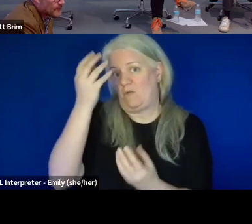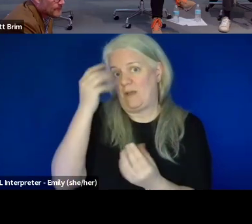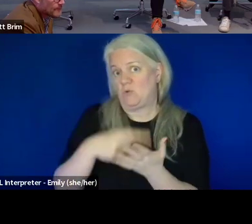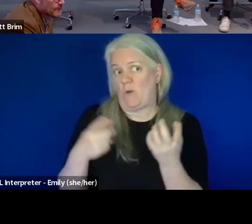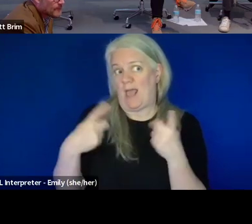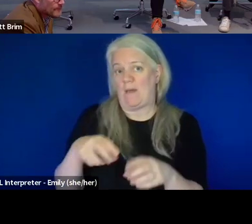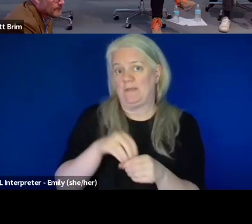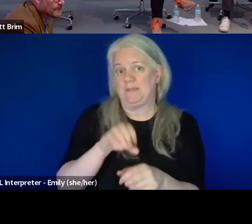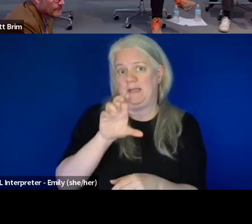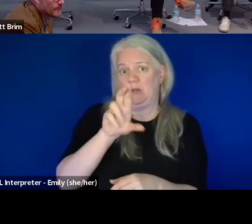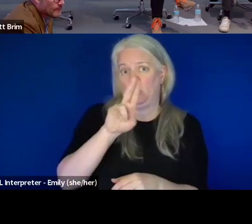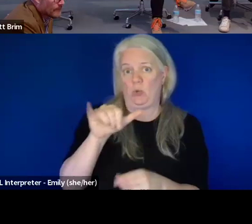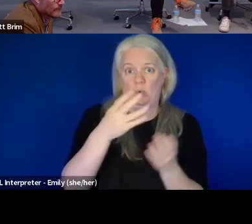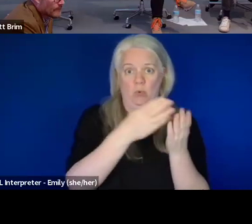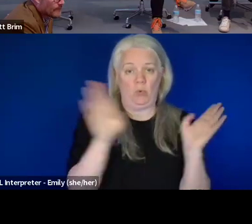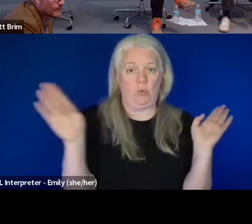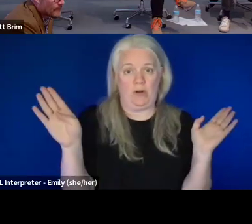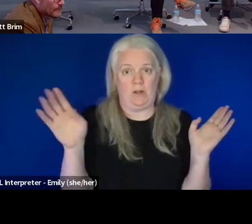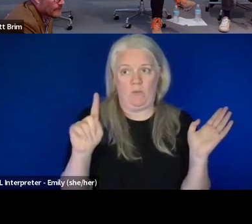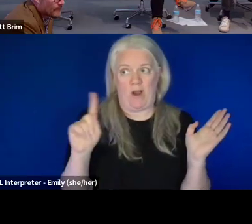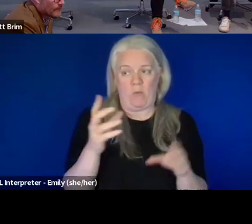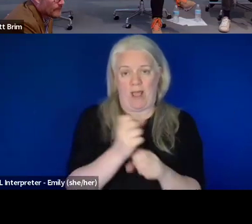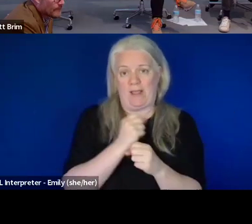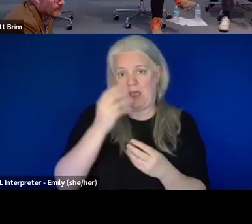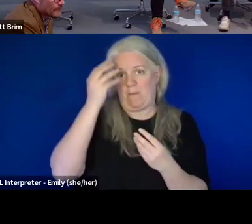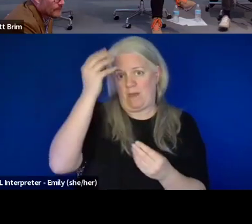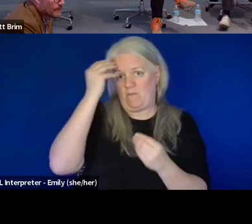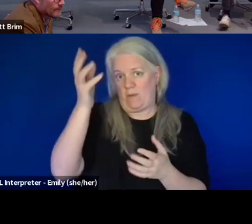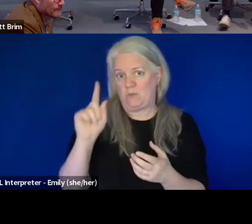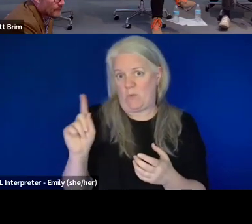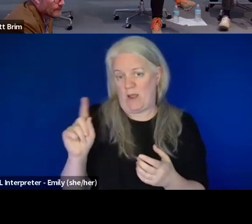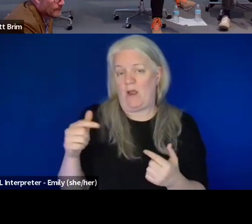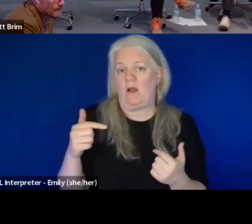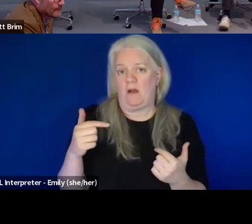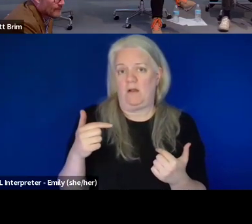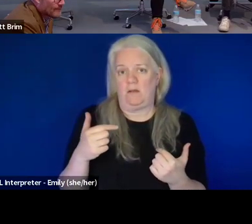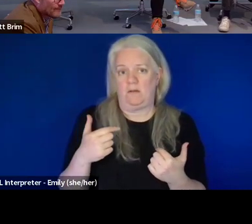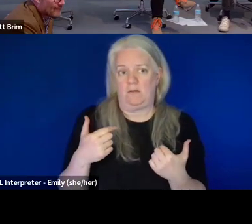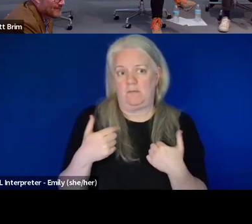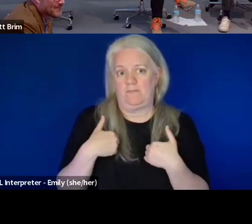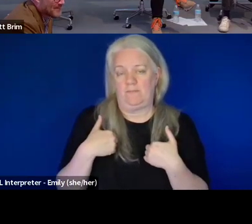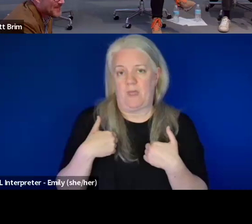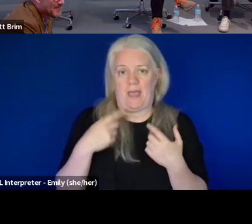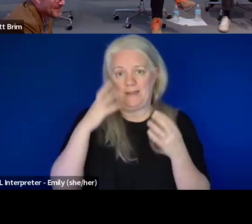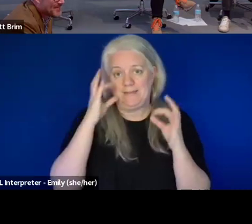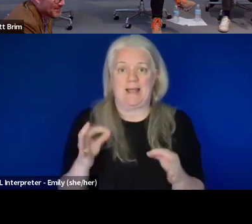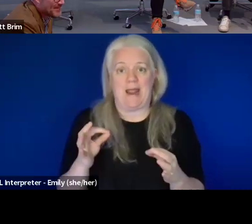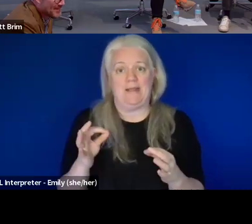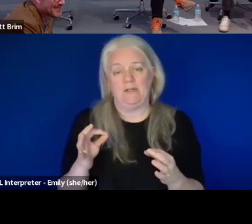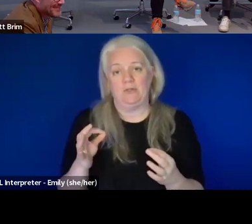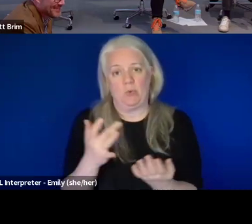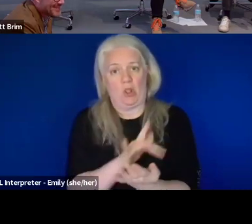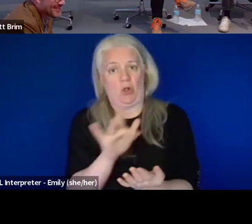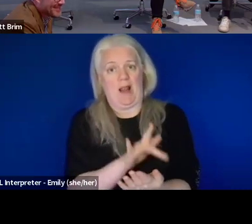either in the Graduate Center or at other campuses, is either I got the whim to look stuff up, which is how